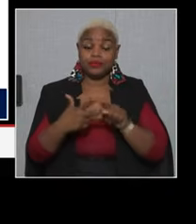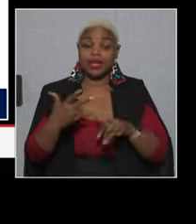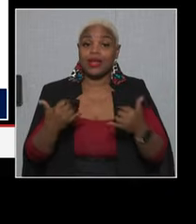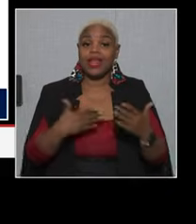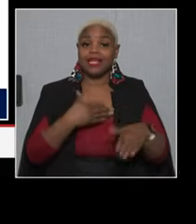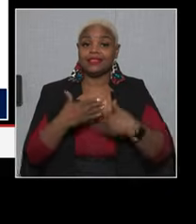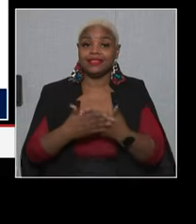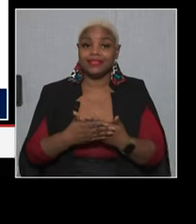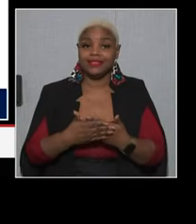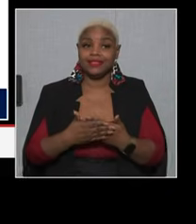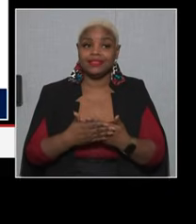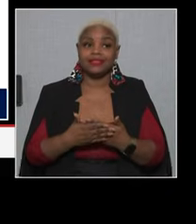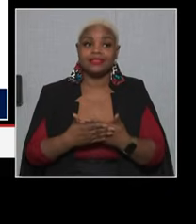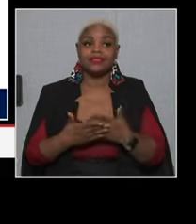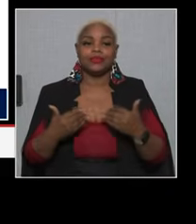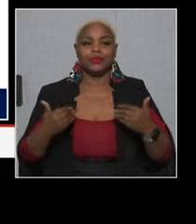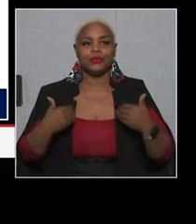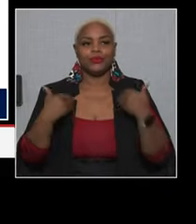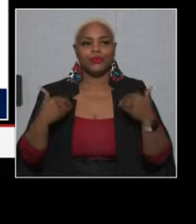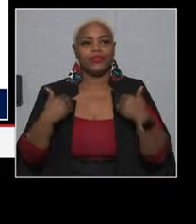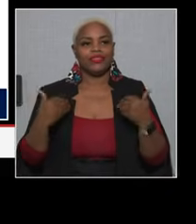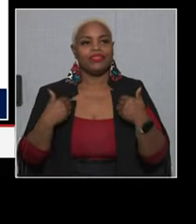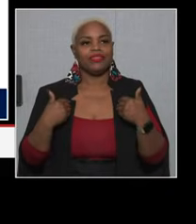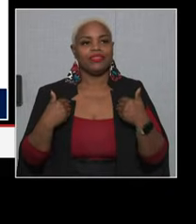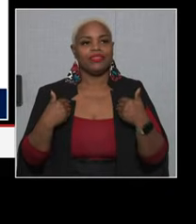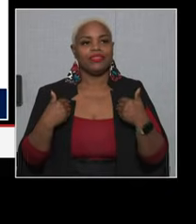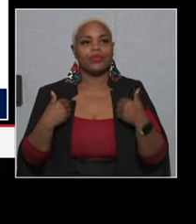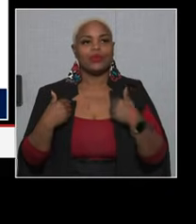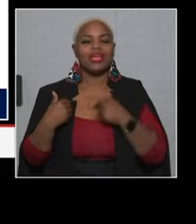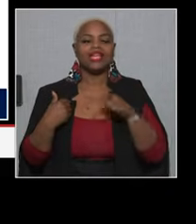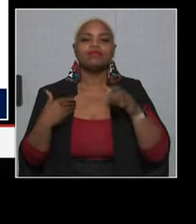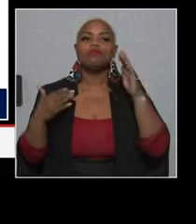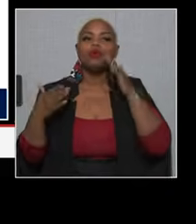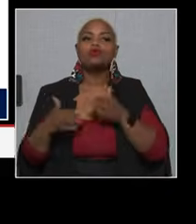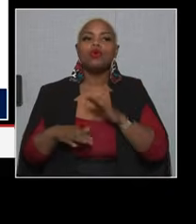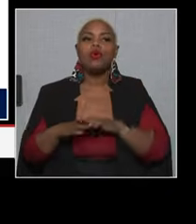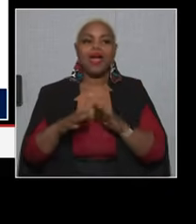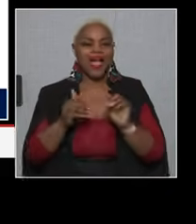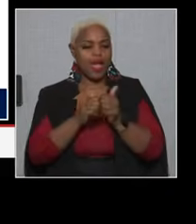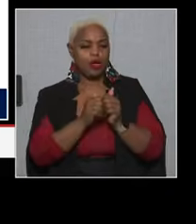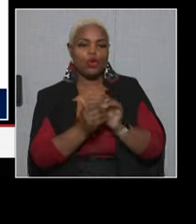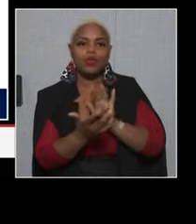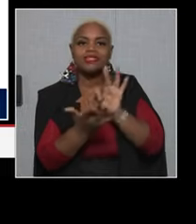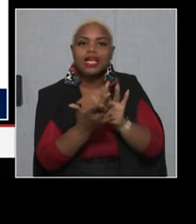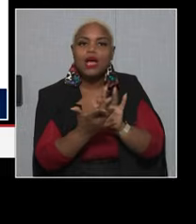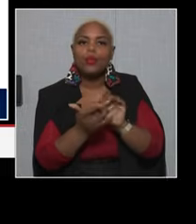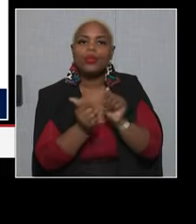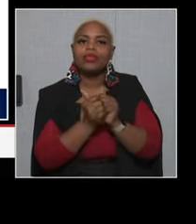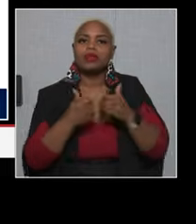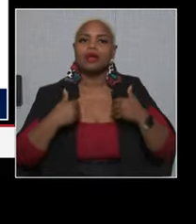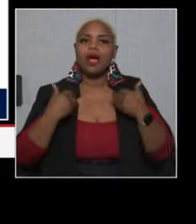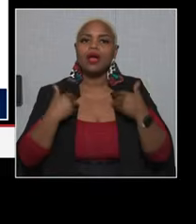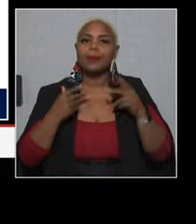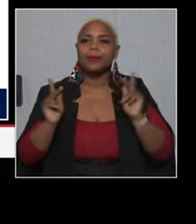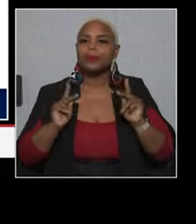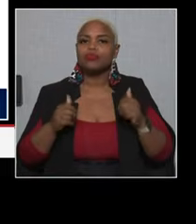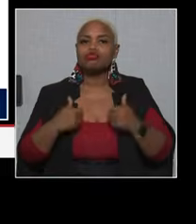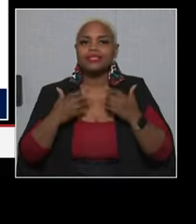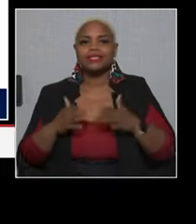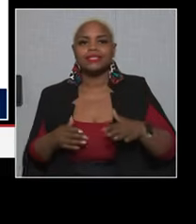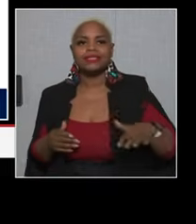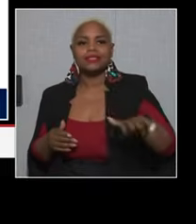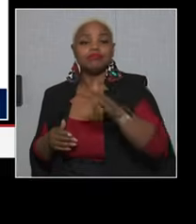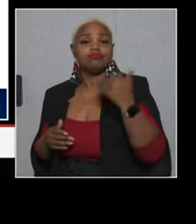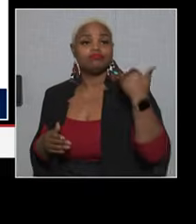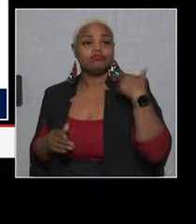building trust with our residents. We continue to focus on the best way to reach out to our youngest residents. In April, I launched our